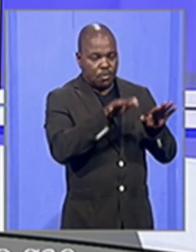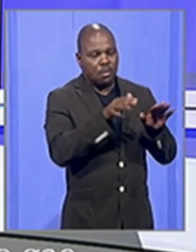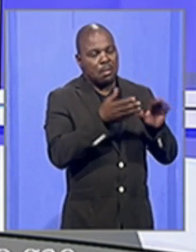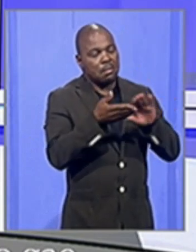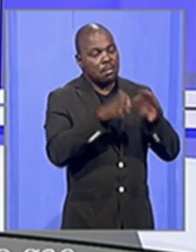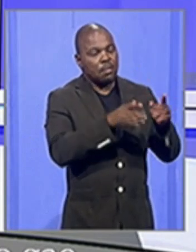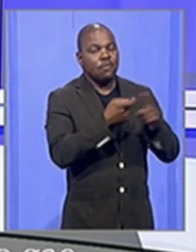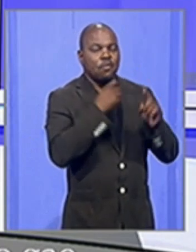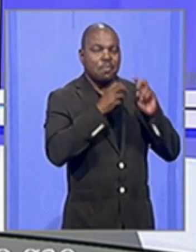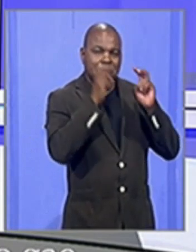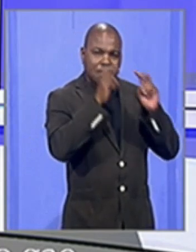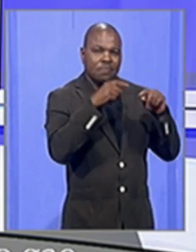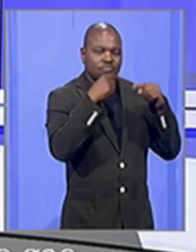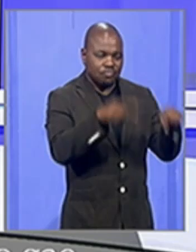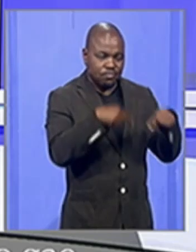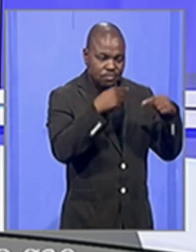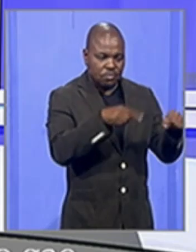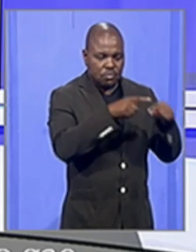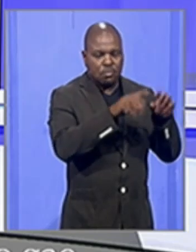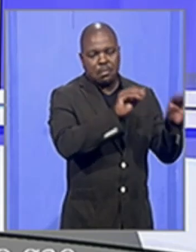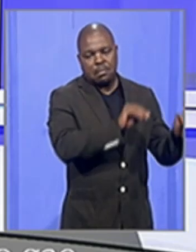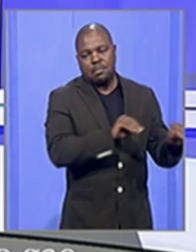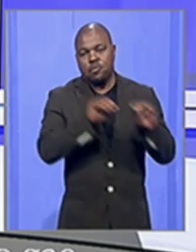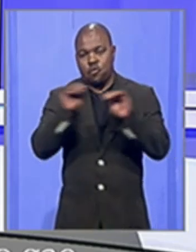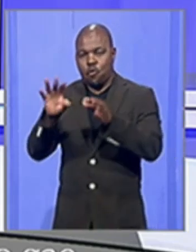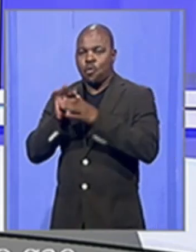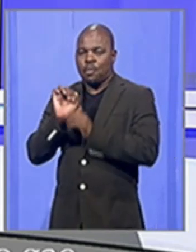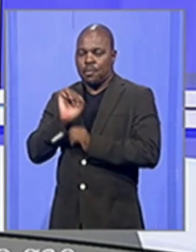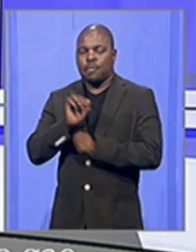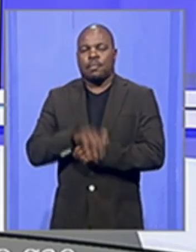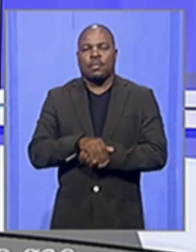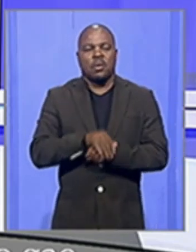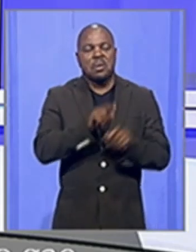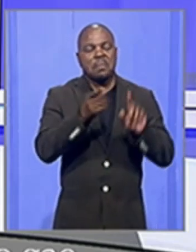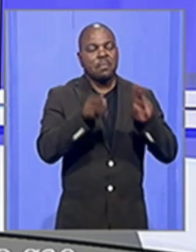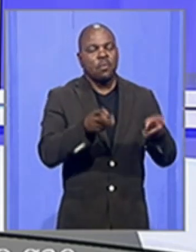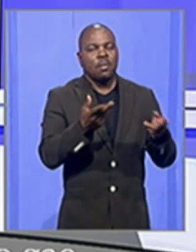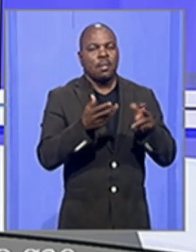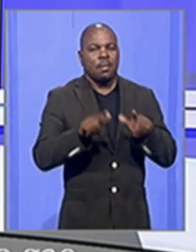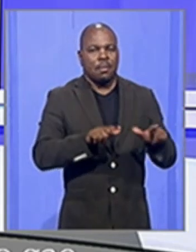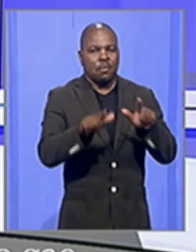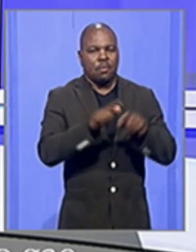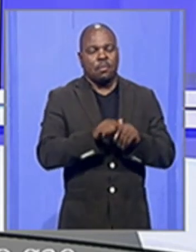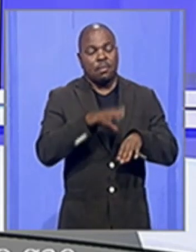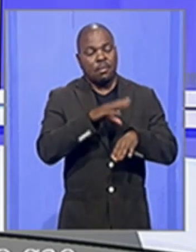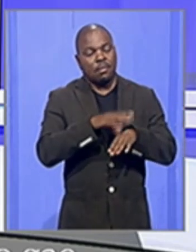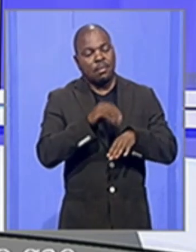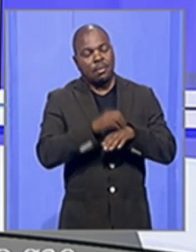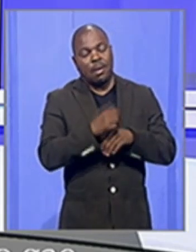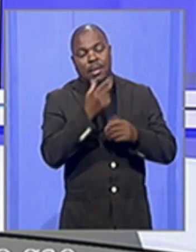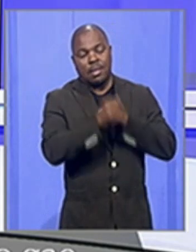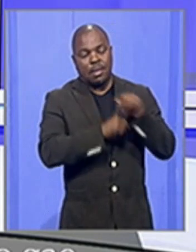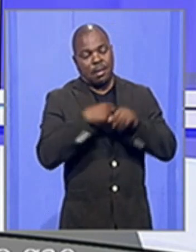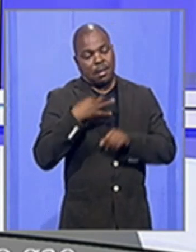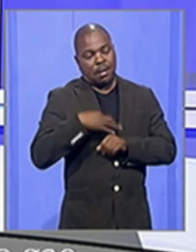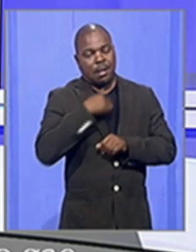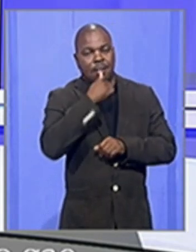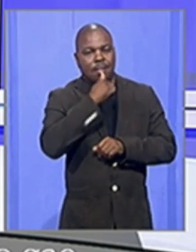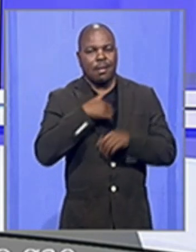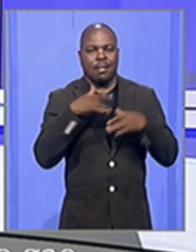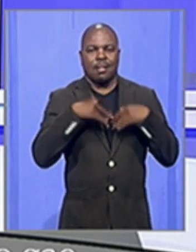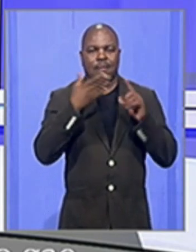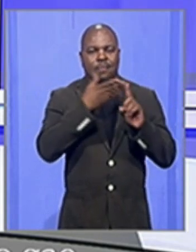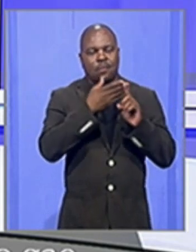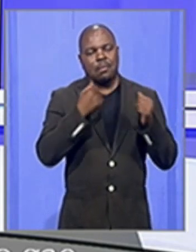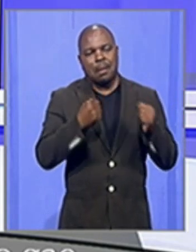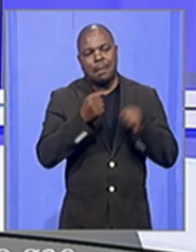ba ba tlhokafetseng mo kotsing ya bese kwa Limpopo. Mosetsanyana wa dingwaga di le 8 ke ene fela a falotseng kotsi eo mme o santse